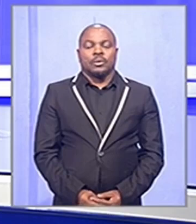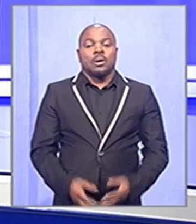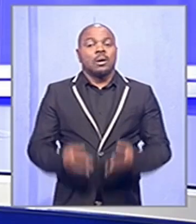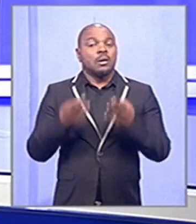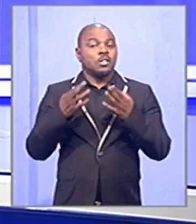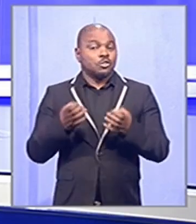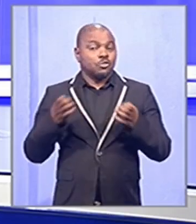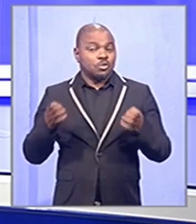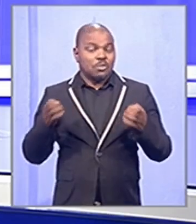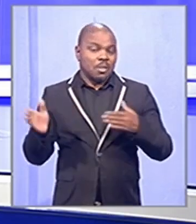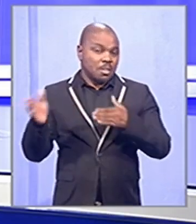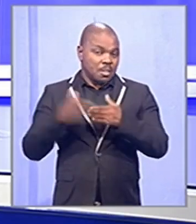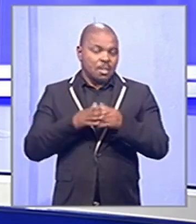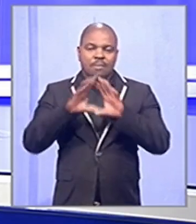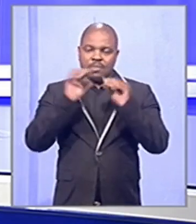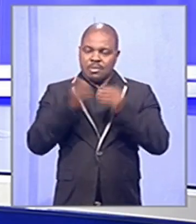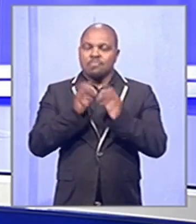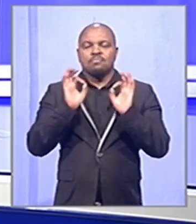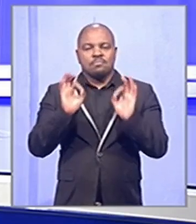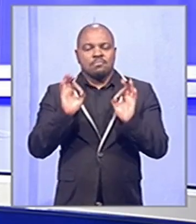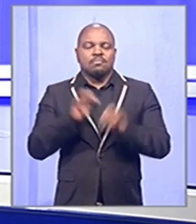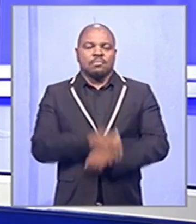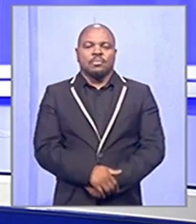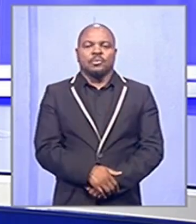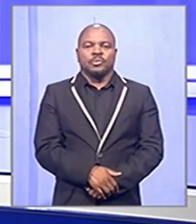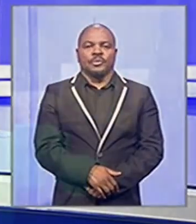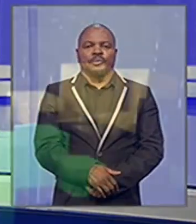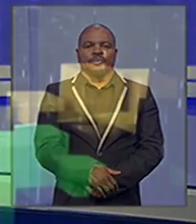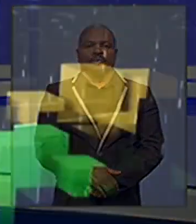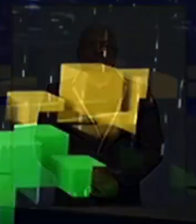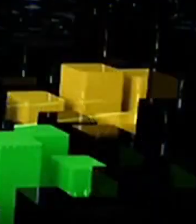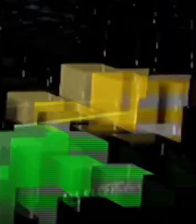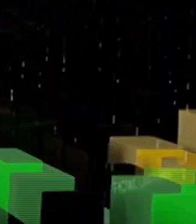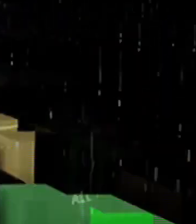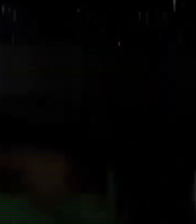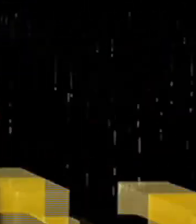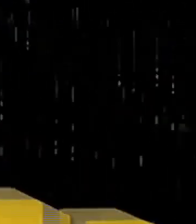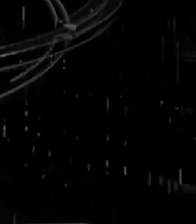Ranta e sebeditse hantle papisong le ditjhelete tsa dinaha tse ding mebaraka ya Matjhaba.